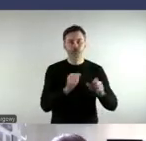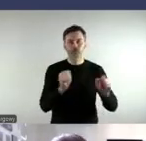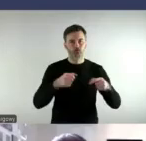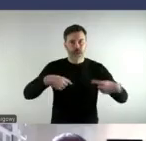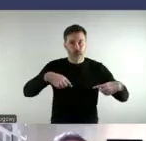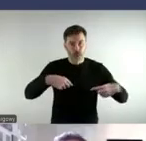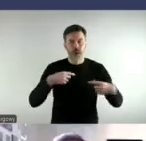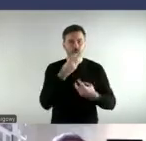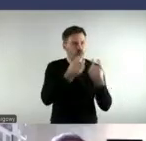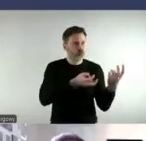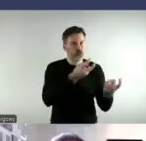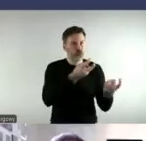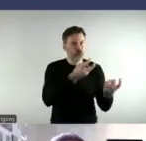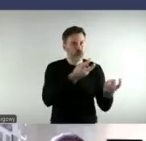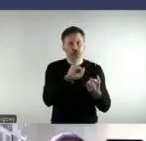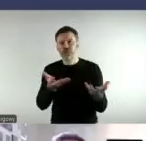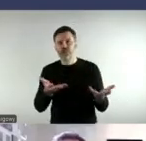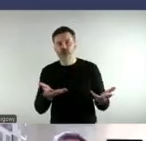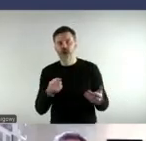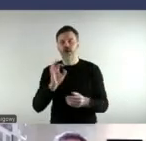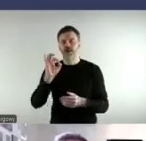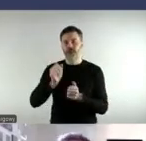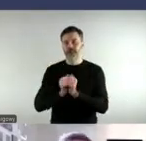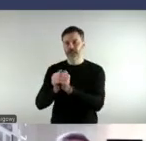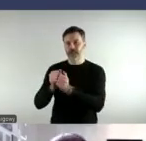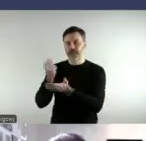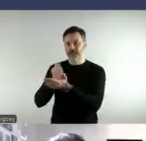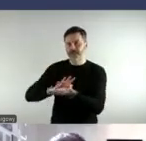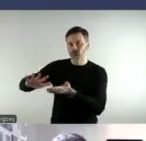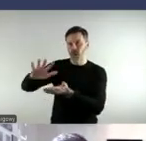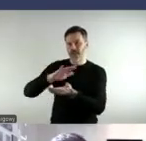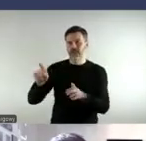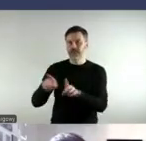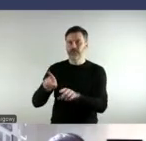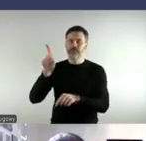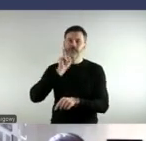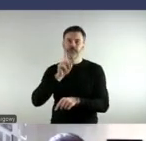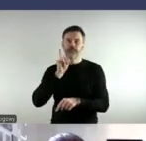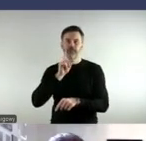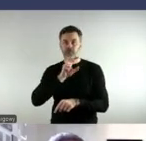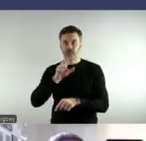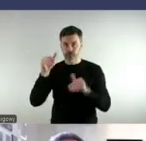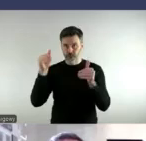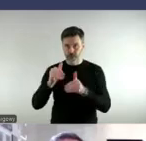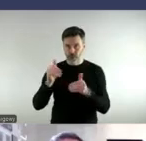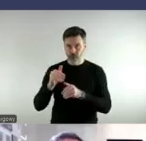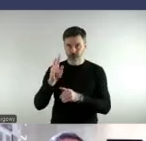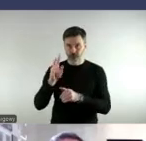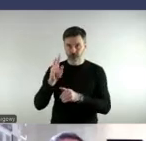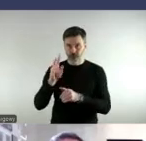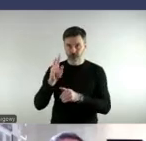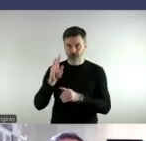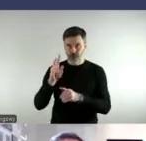with, for example, in military recruitment qualifications, because this is also a task of the counties, testing the local